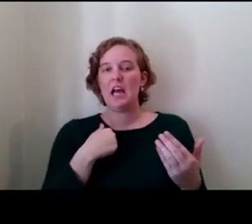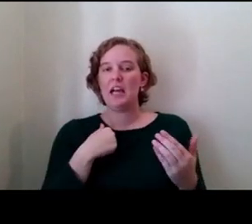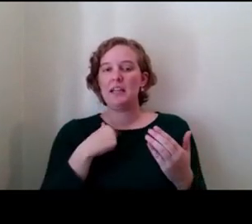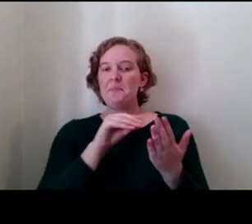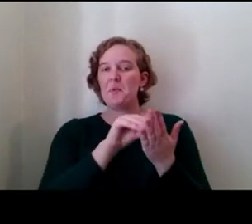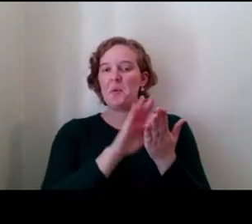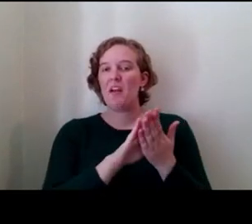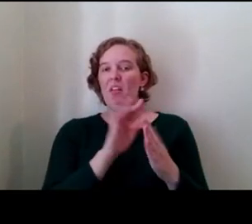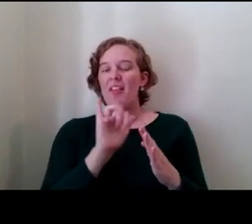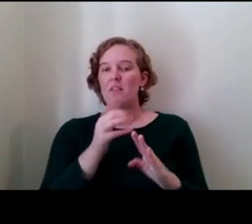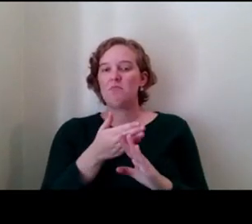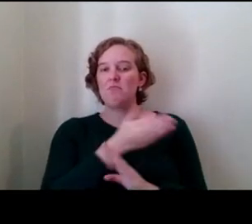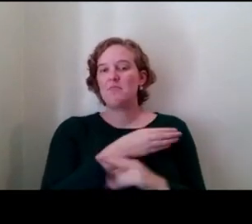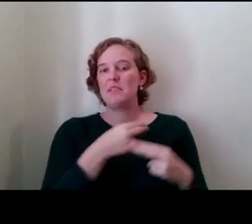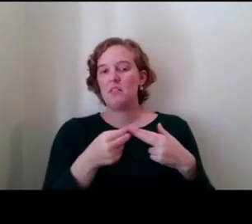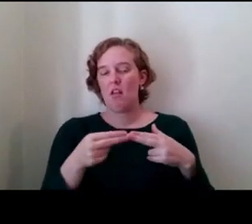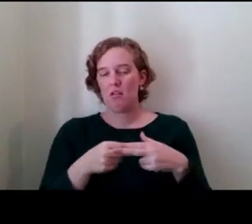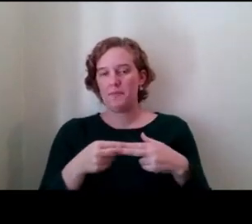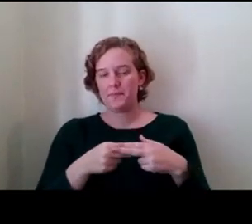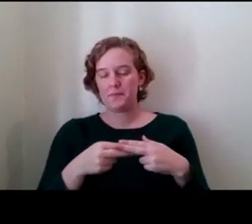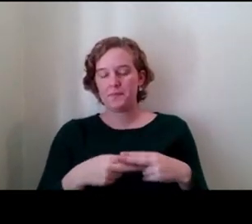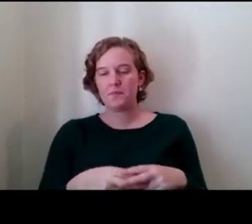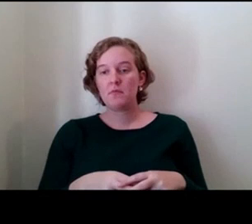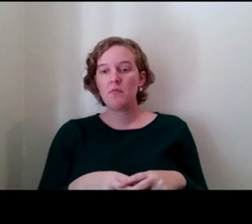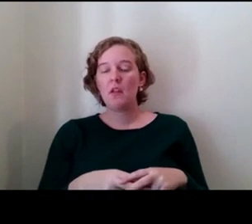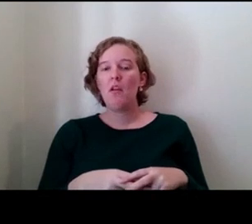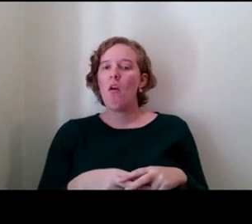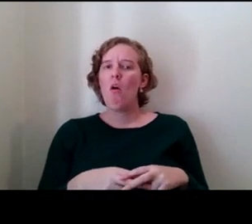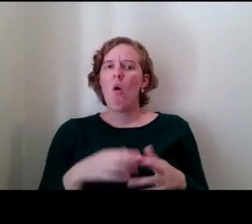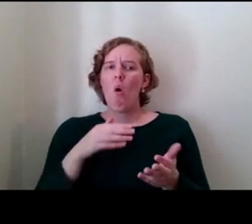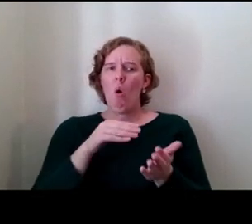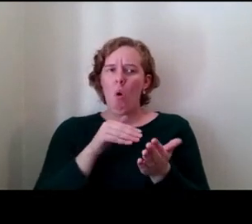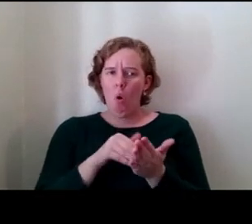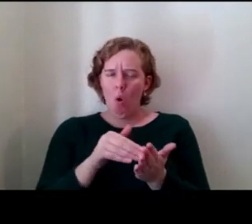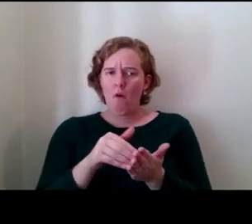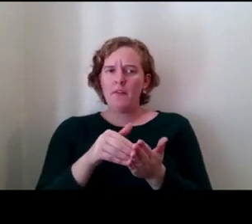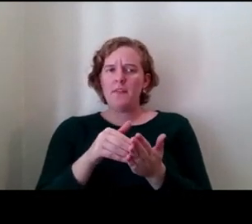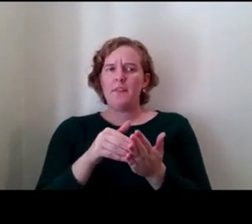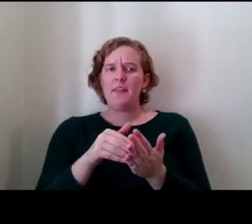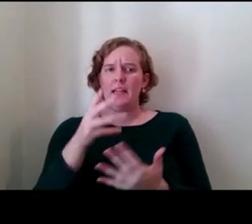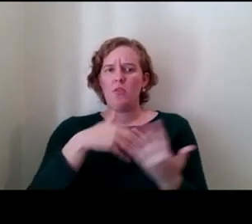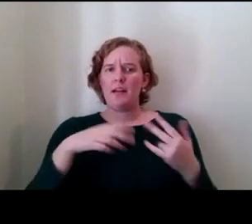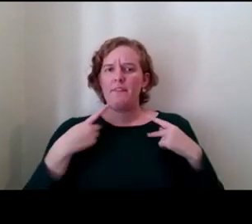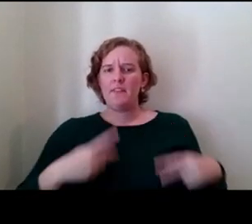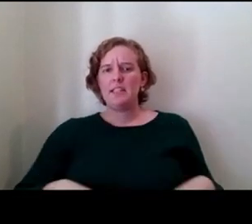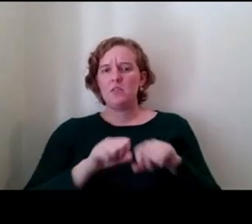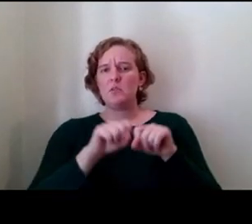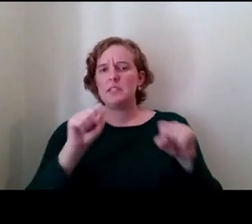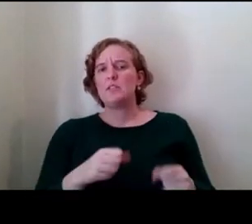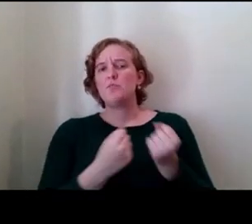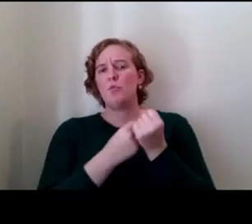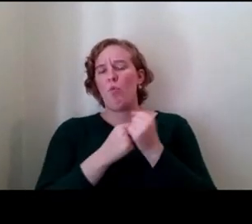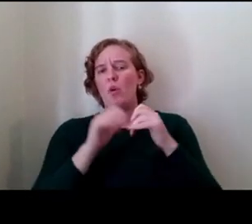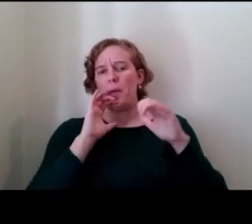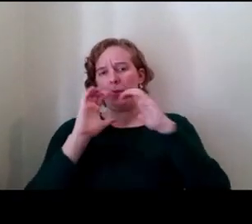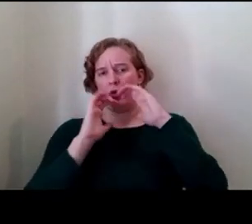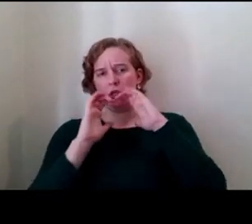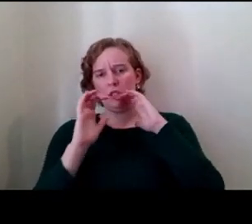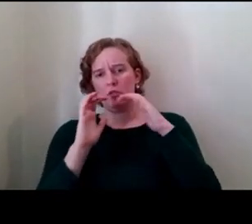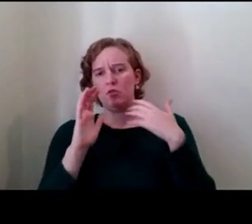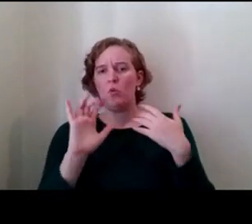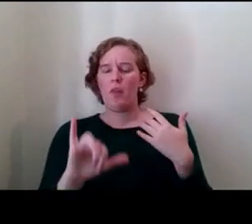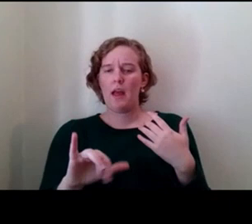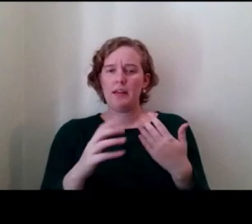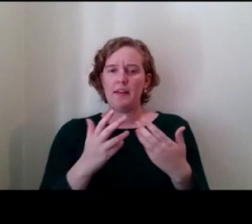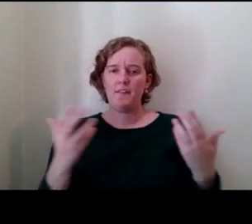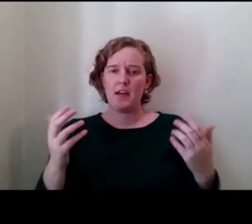previous slide. And often these interactive physical systems support communications. So that means that devices